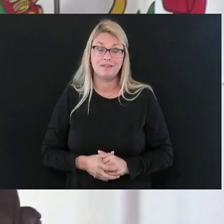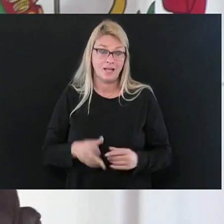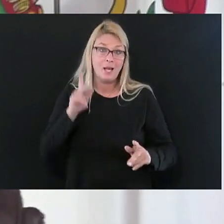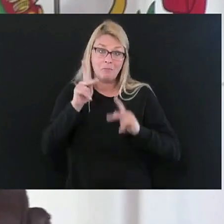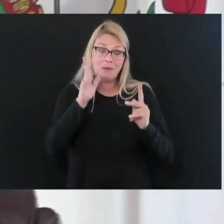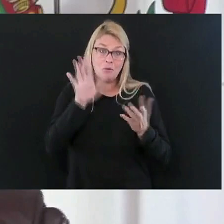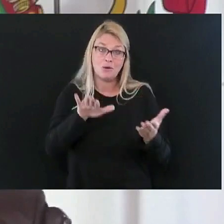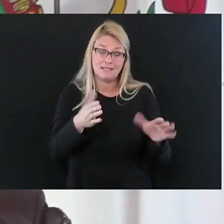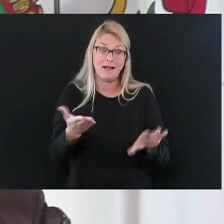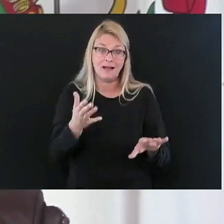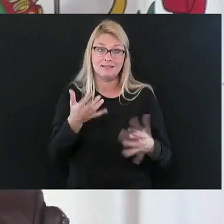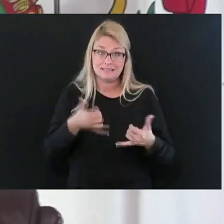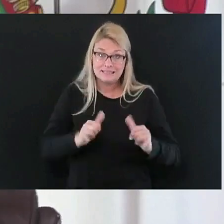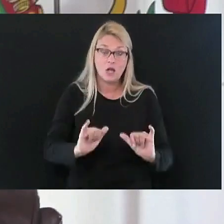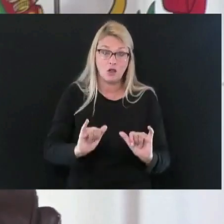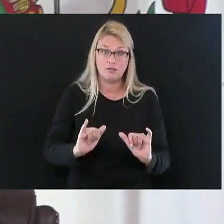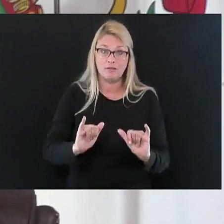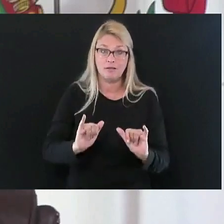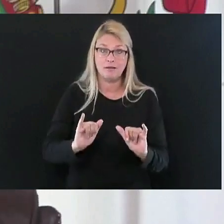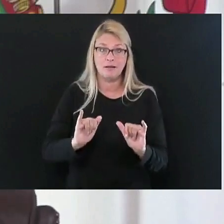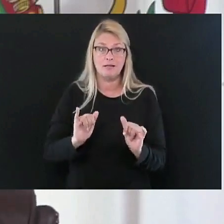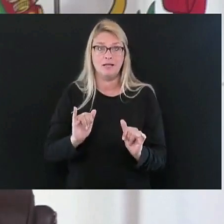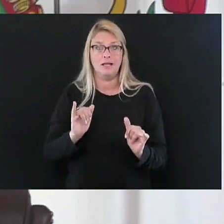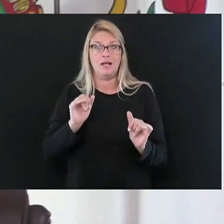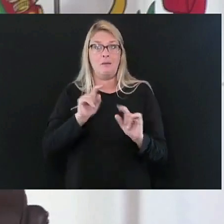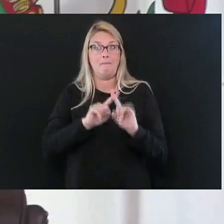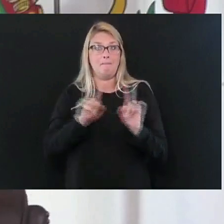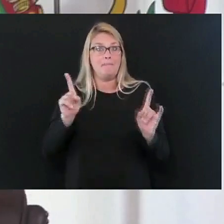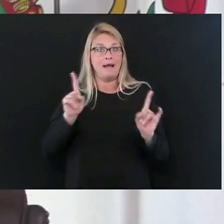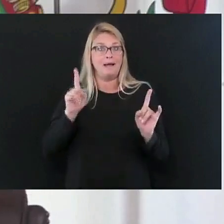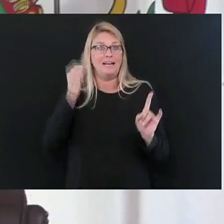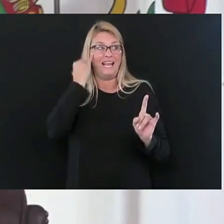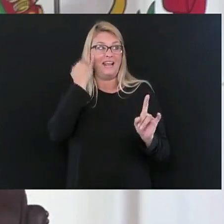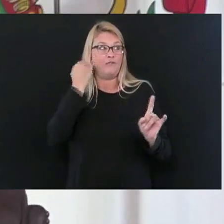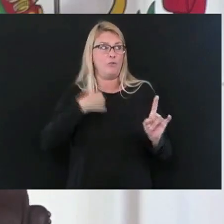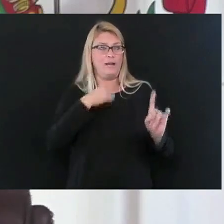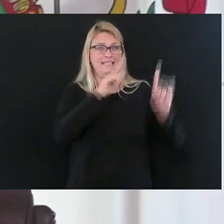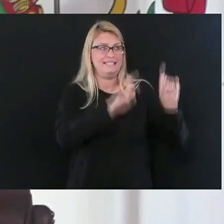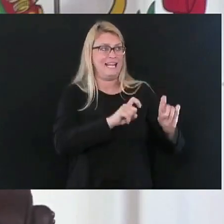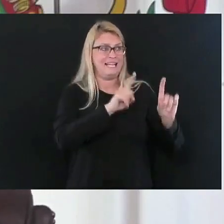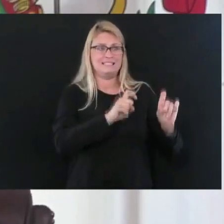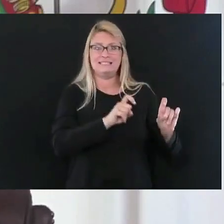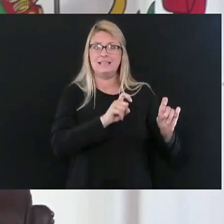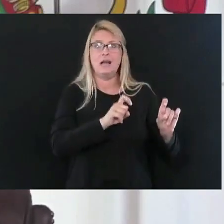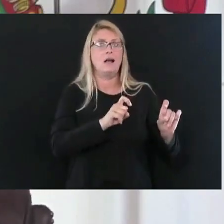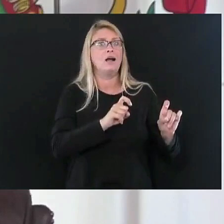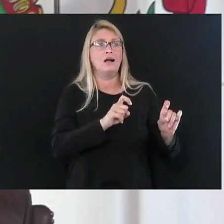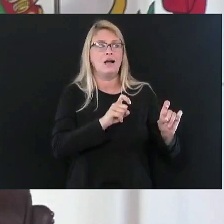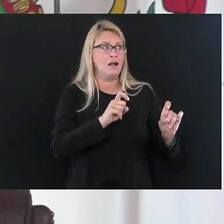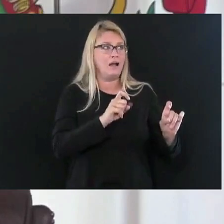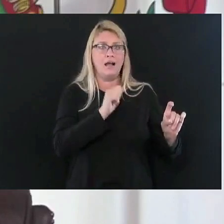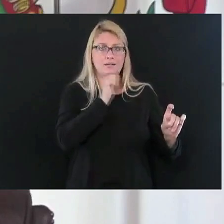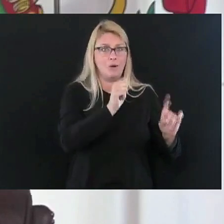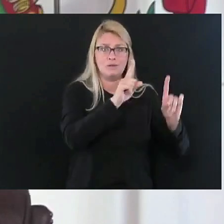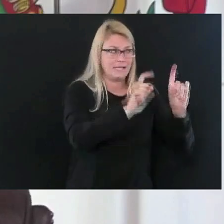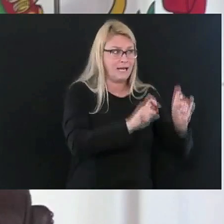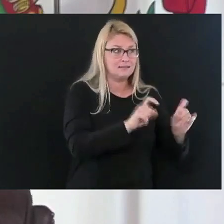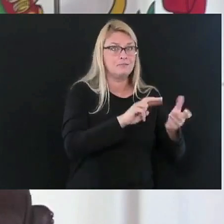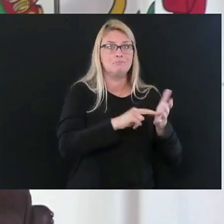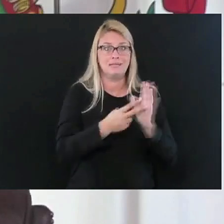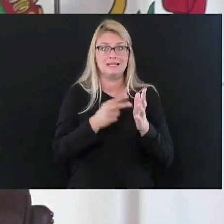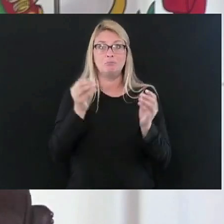people. But without any question, if we don't go get tested, we're going to lose more than we should